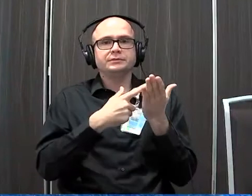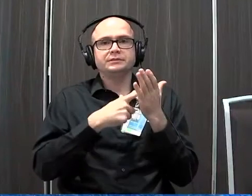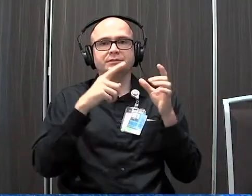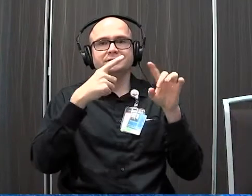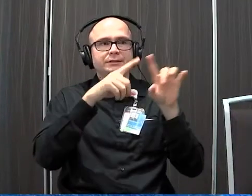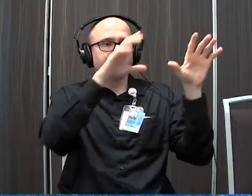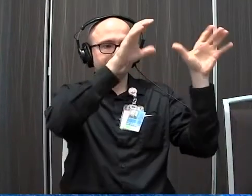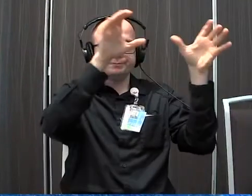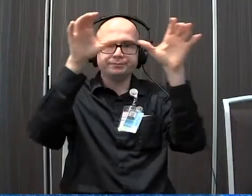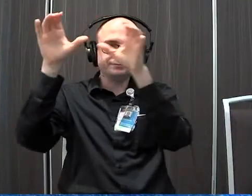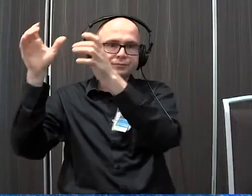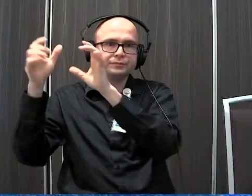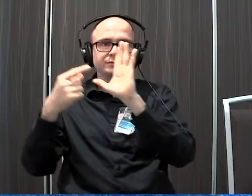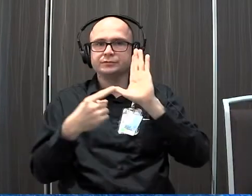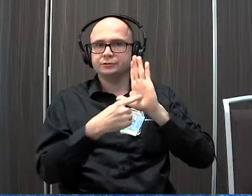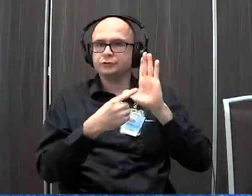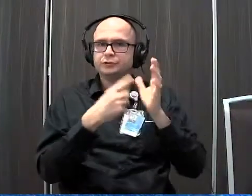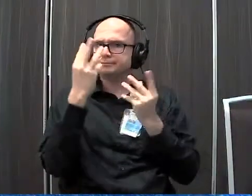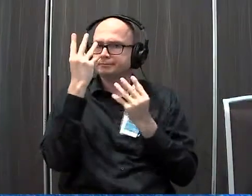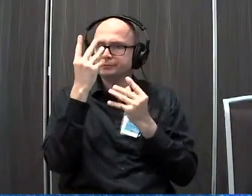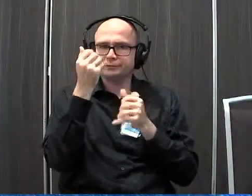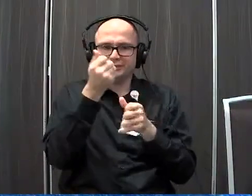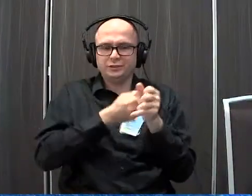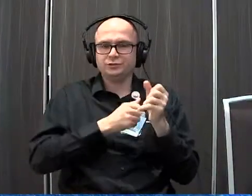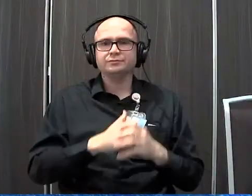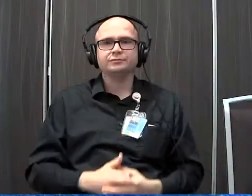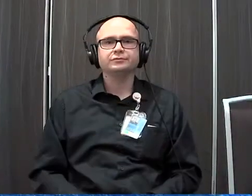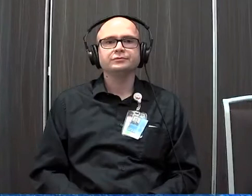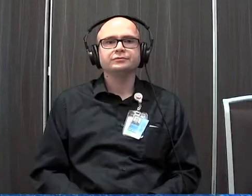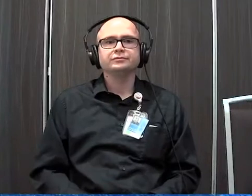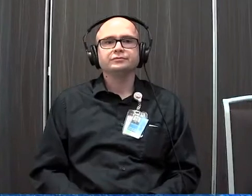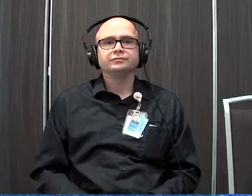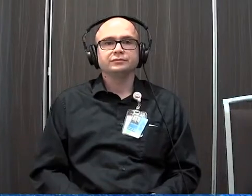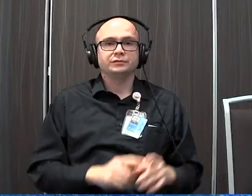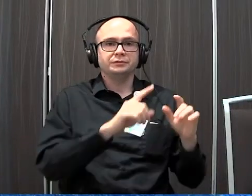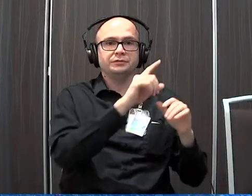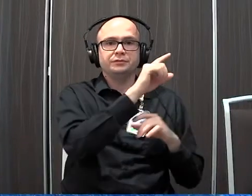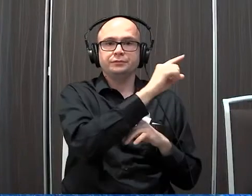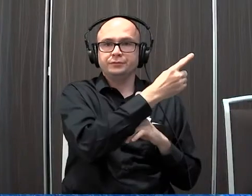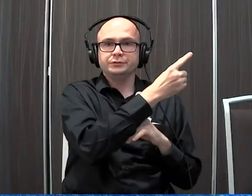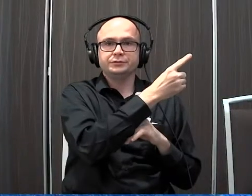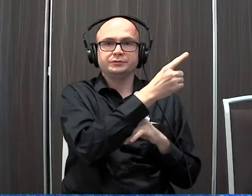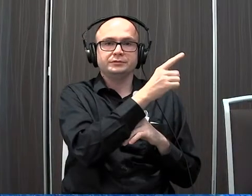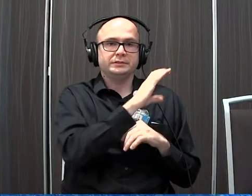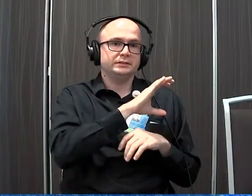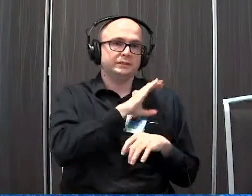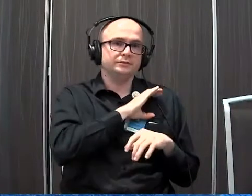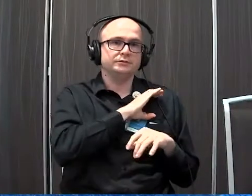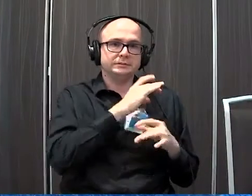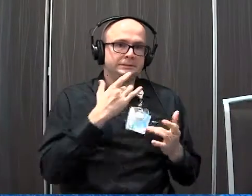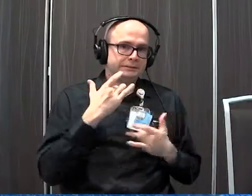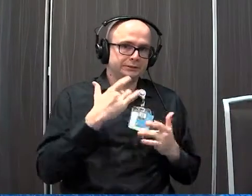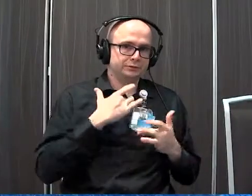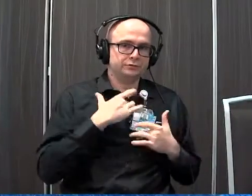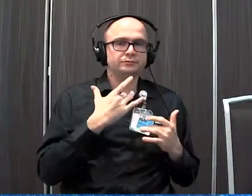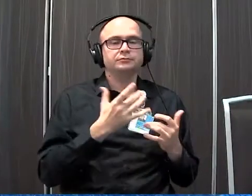columns and point you to some key considerations for each. So the first is the characteristics and concerns column.